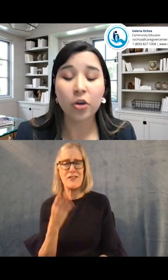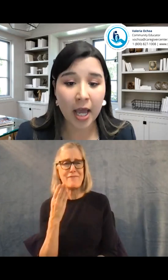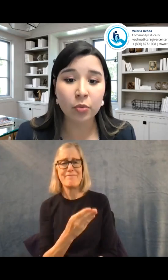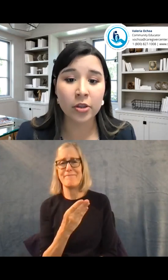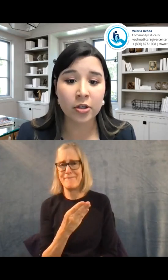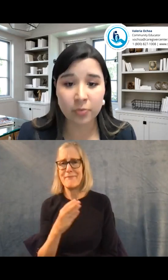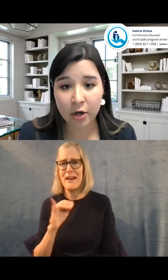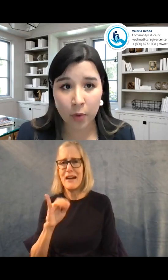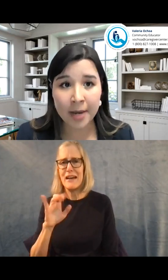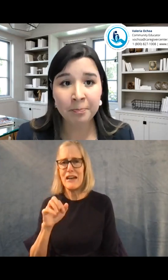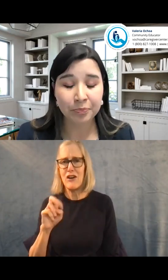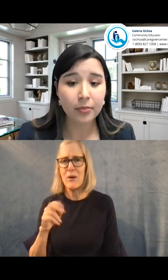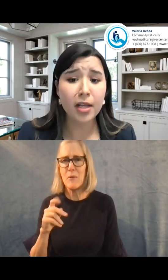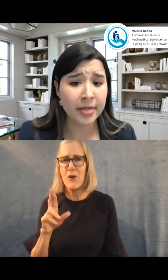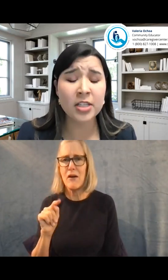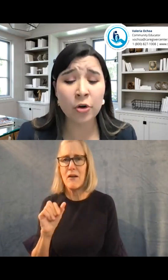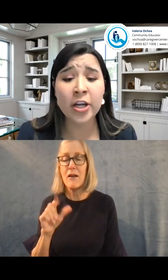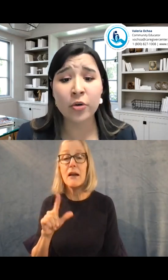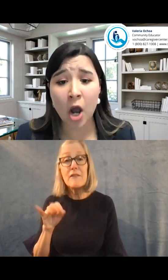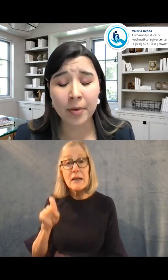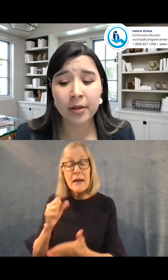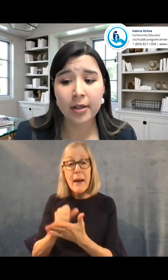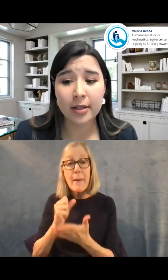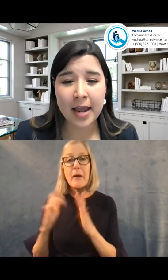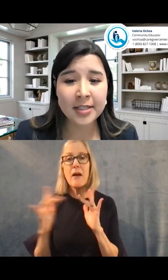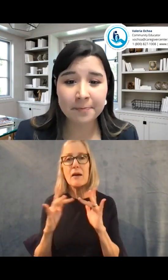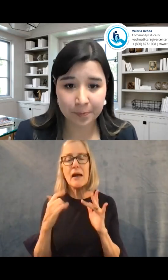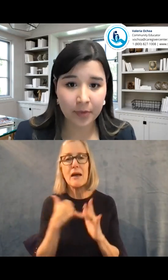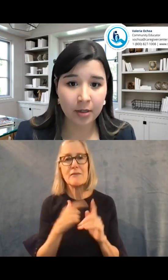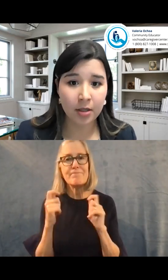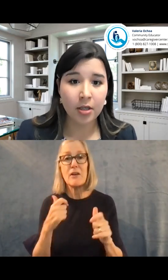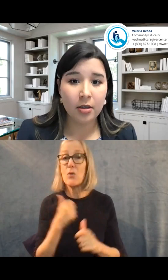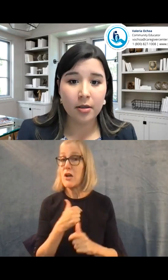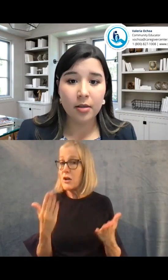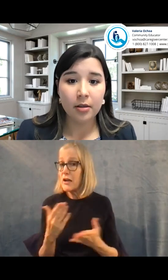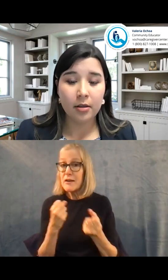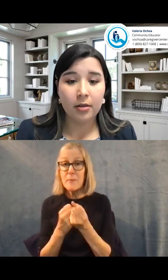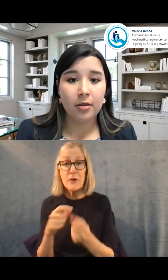out, connect with us right away, because we're here to help. Next.